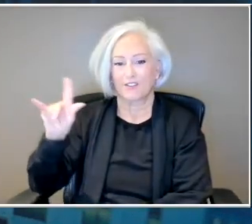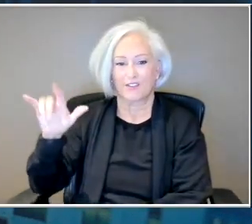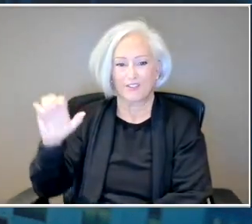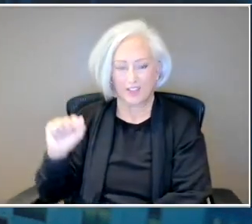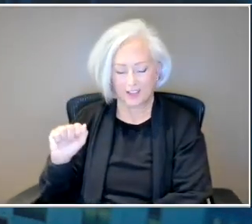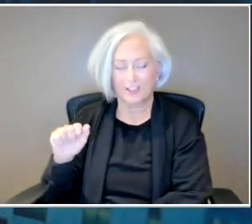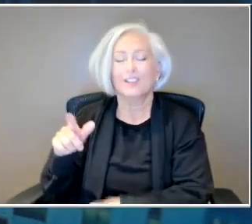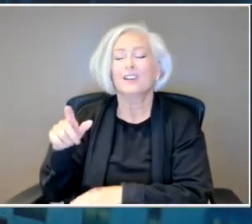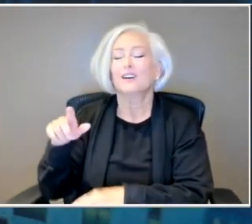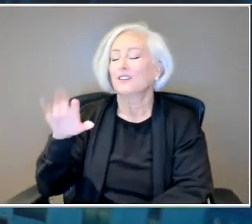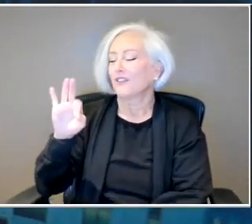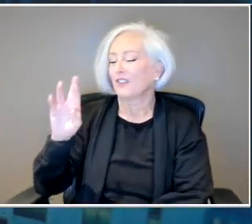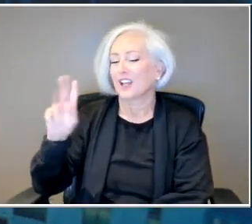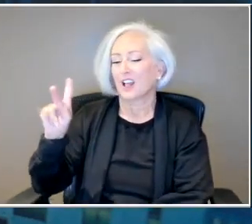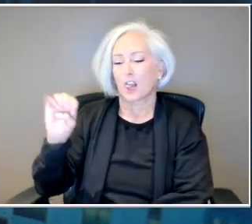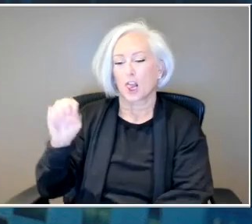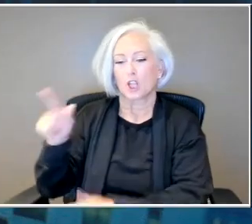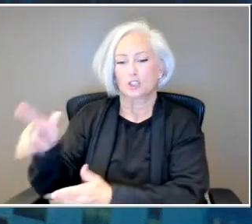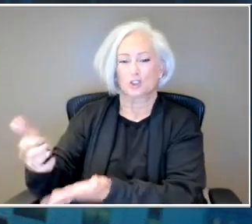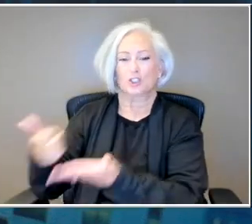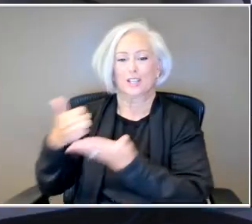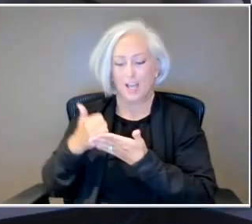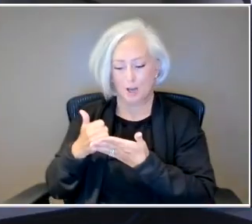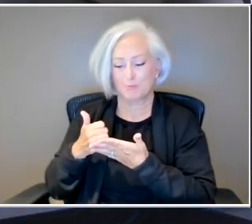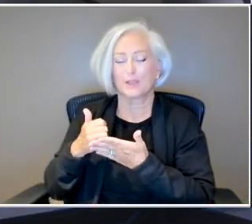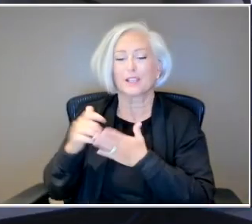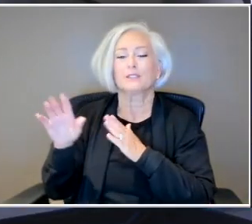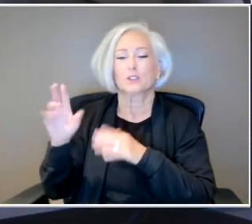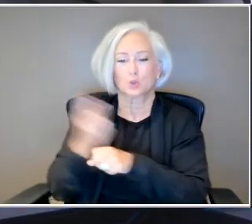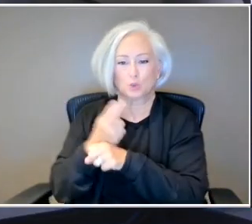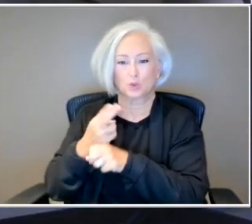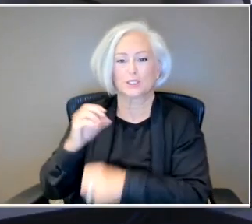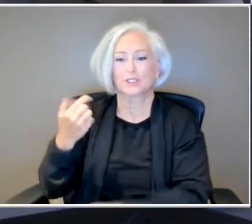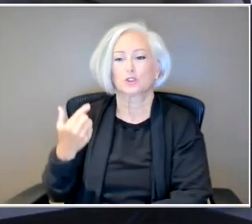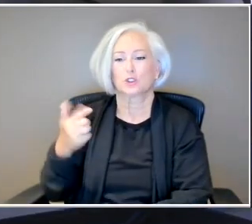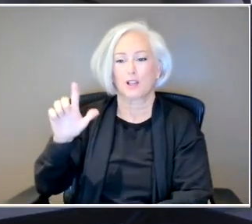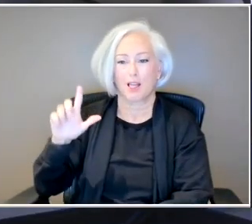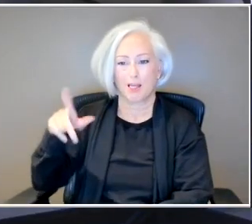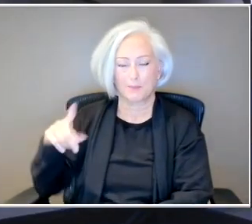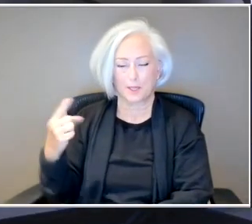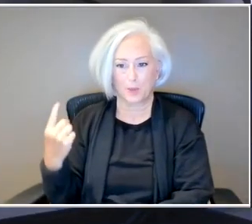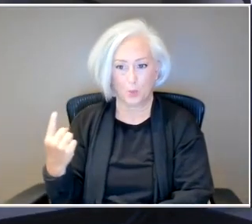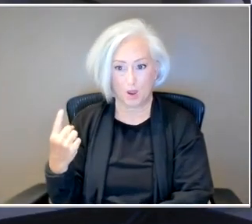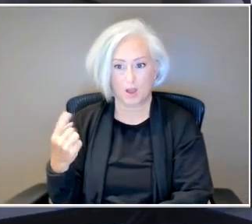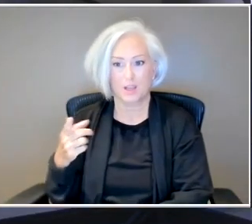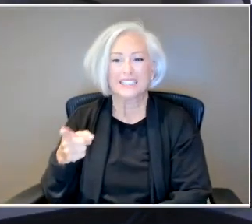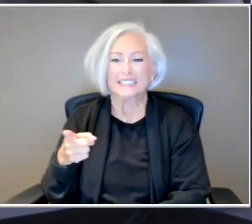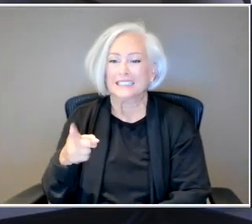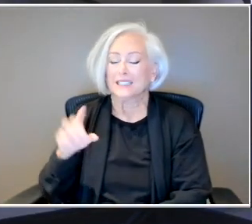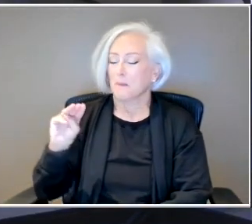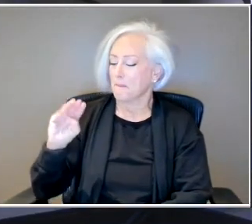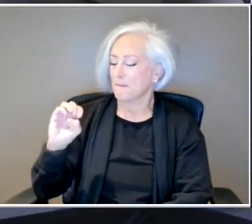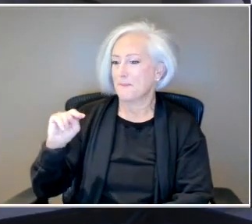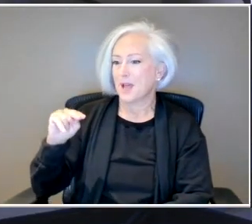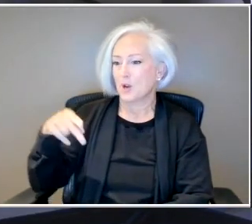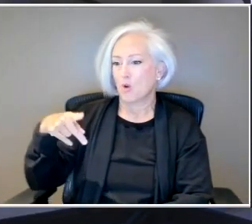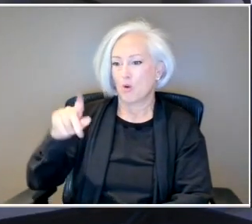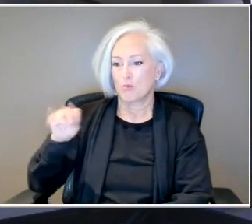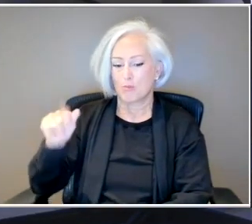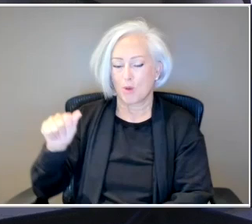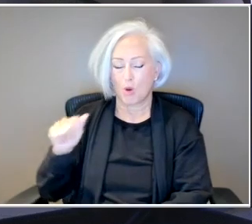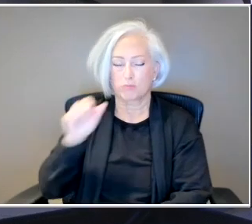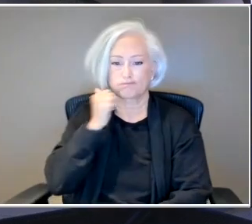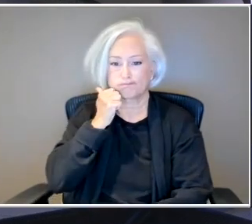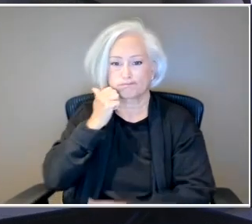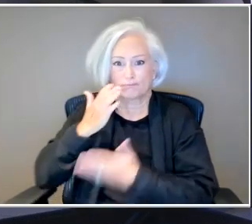along a path that included the GLP-1. So did you start before, I believe, menopause? That's like a dirty word in my book now. But